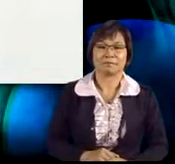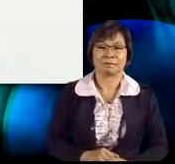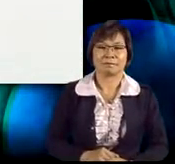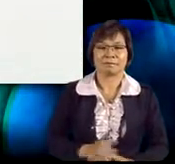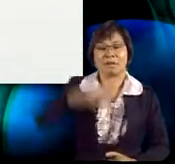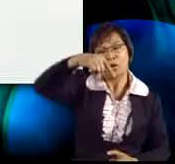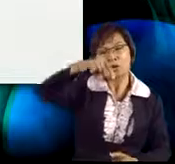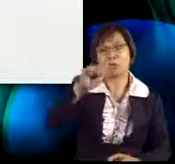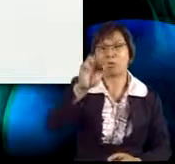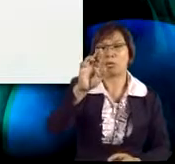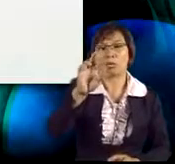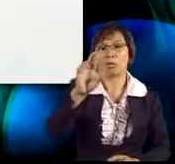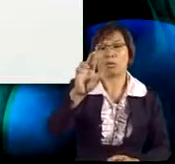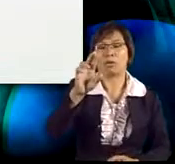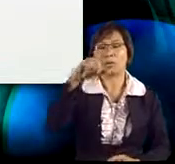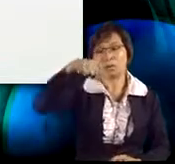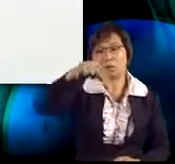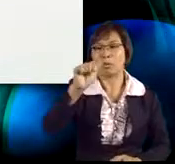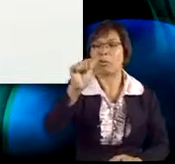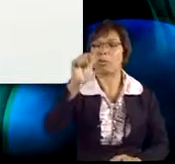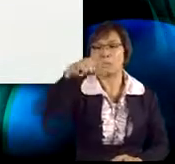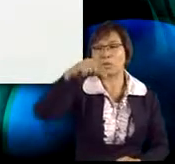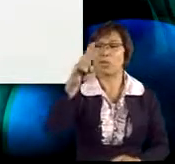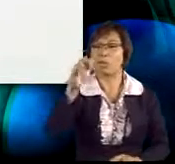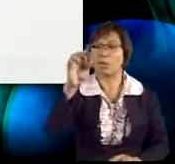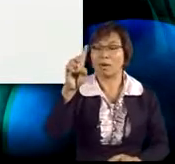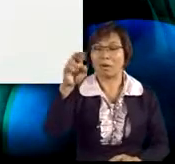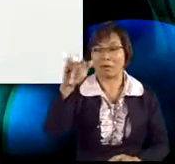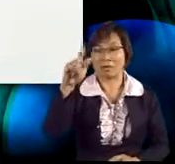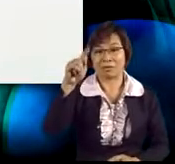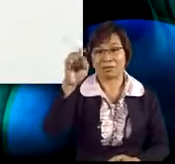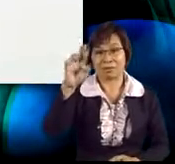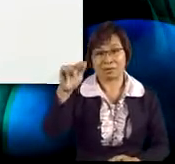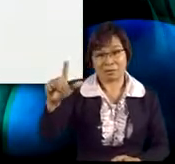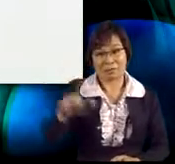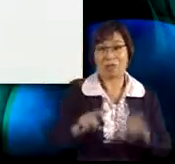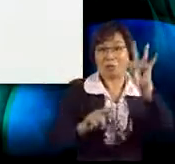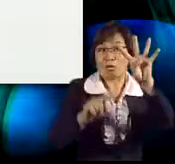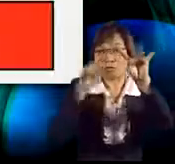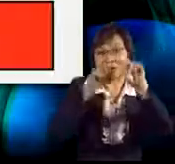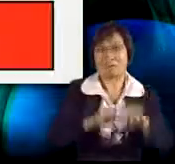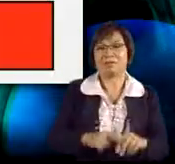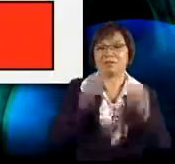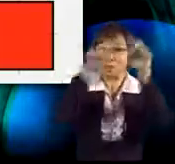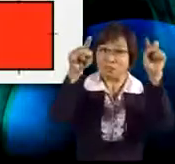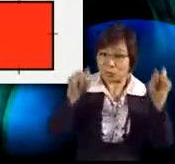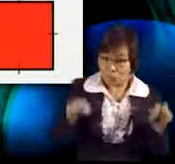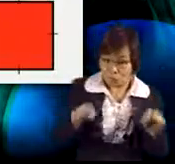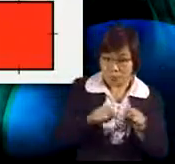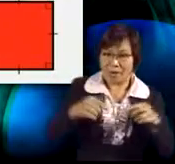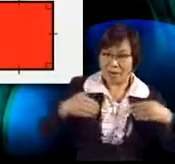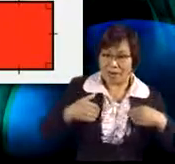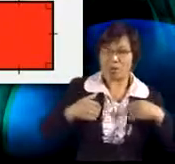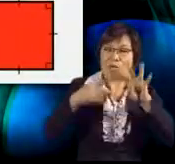A quadrilateral shape has 4 sides. Some of the quadrilaterals are 1. Square, which has